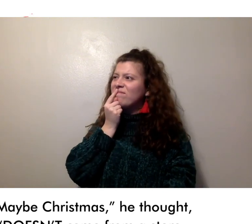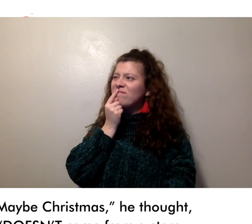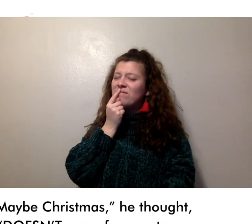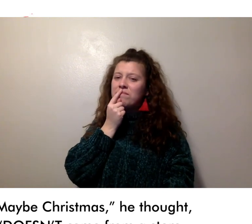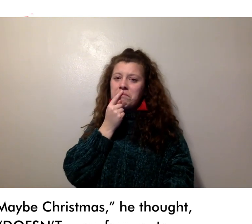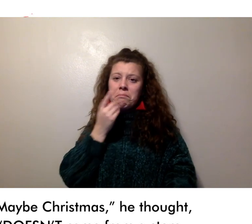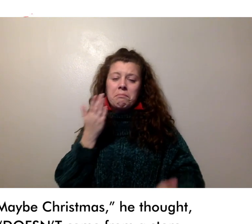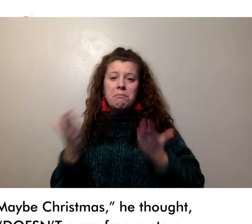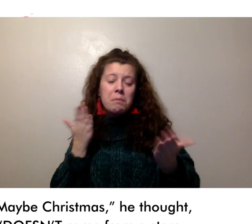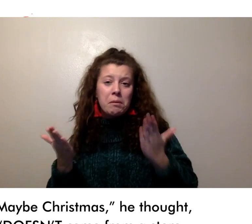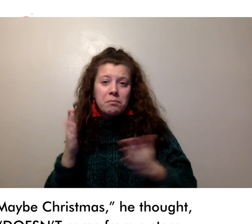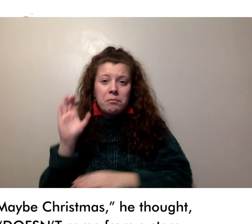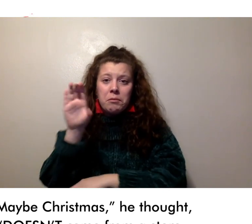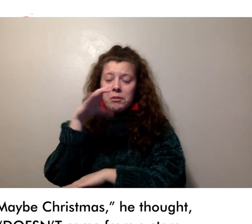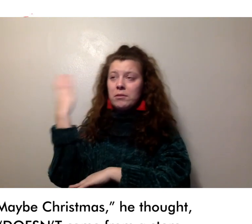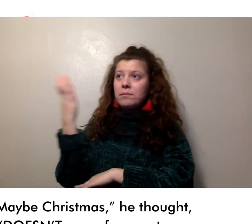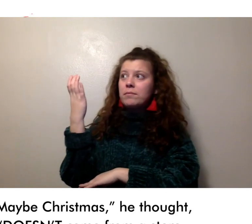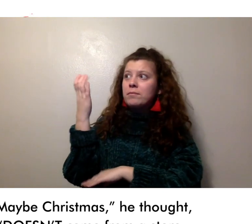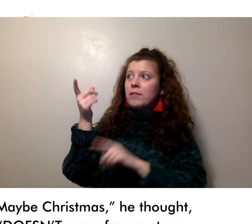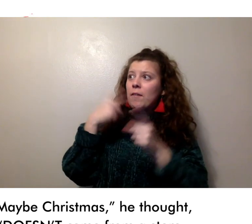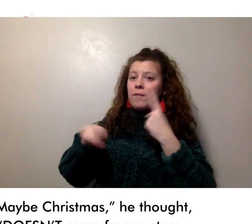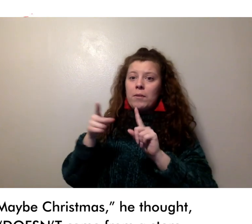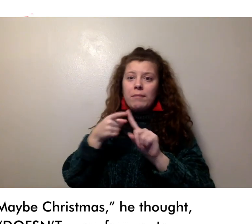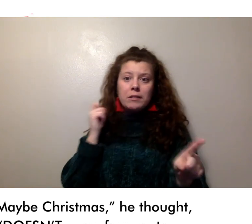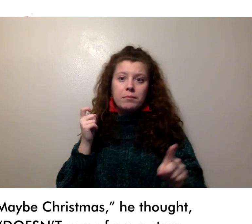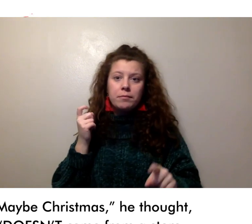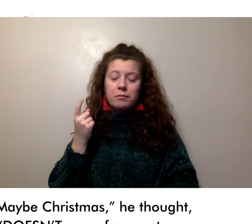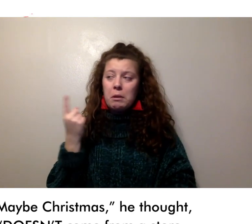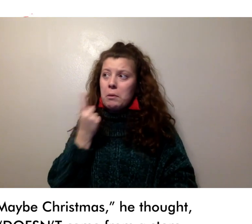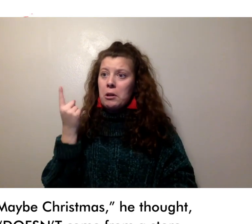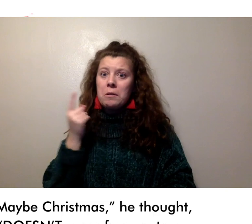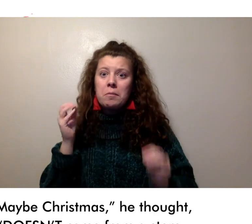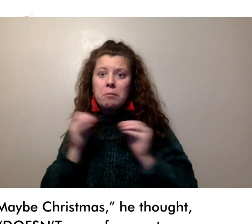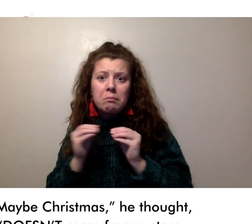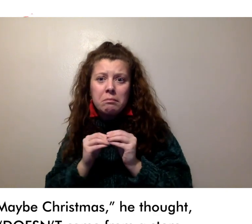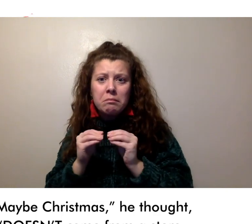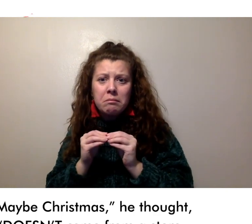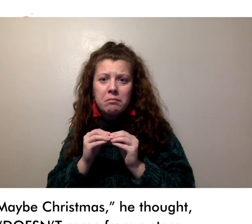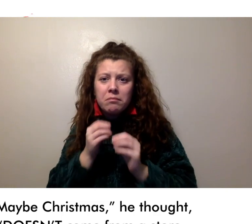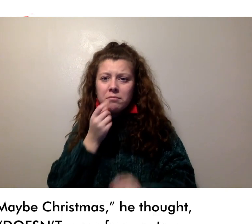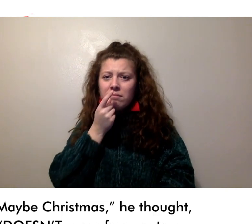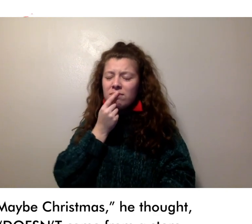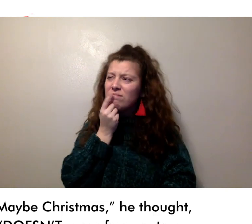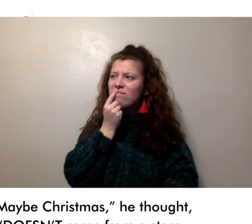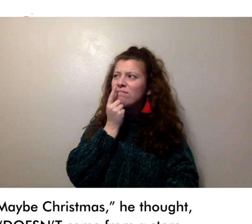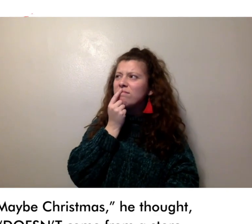Maybe Christmas, perhaps, means a little bit more.